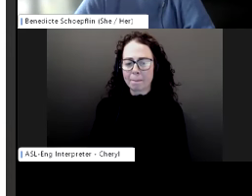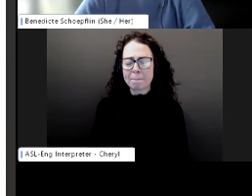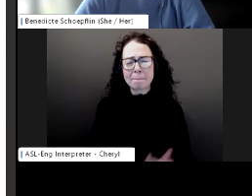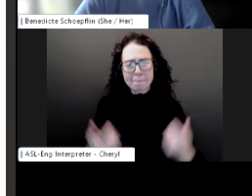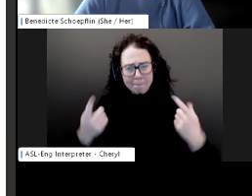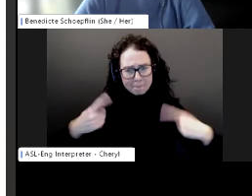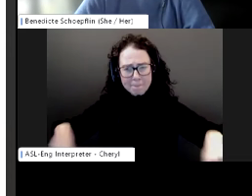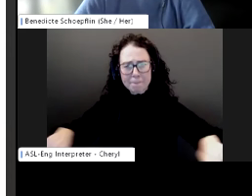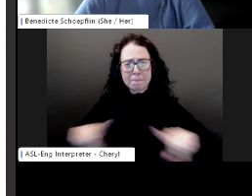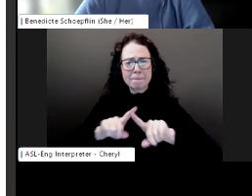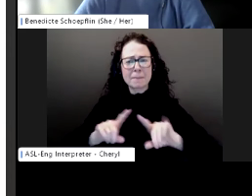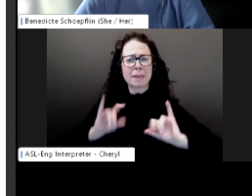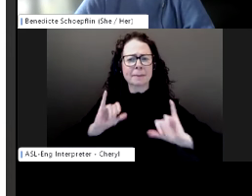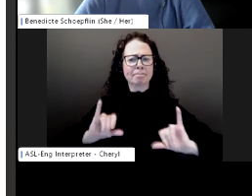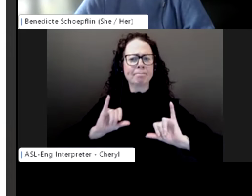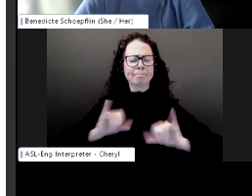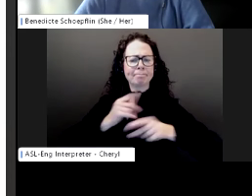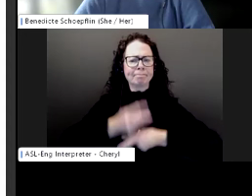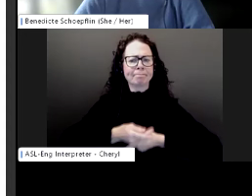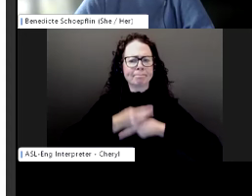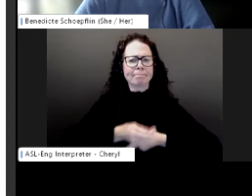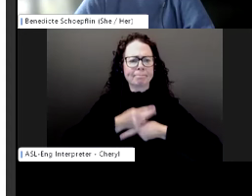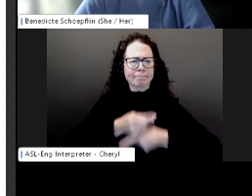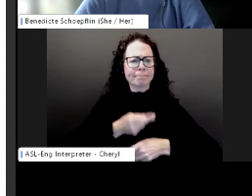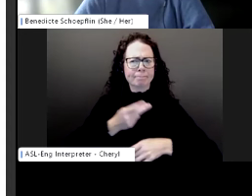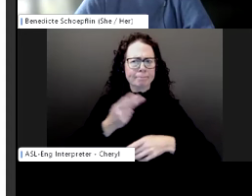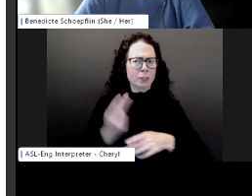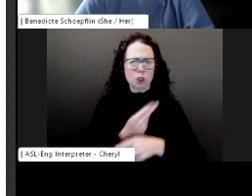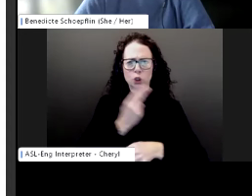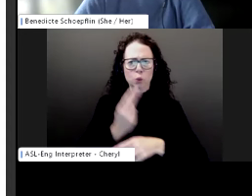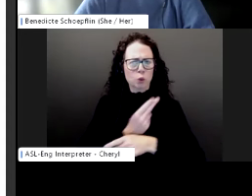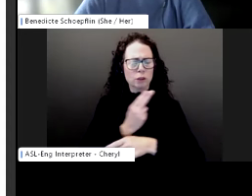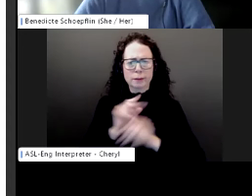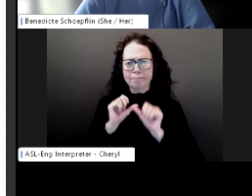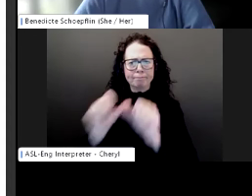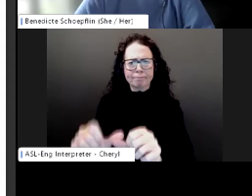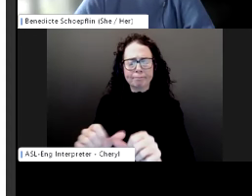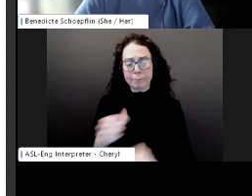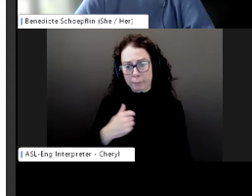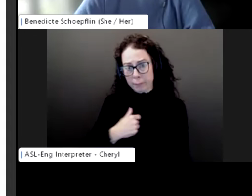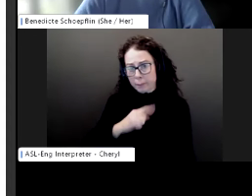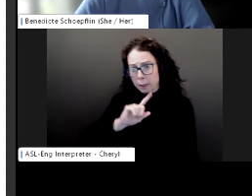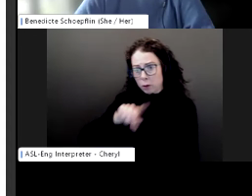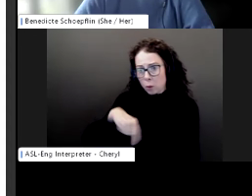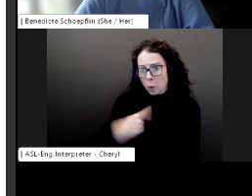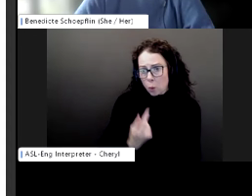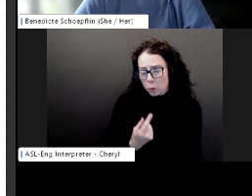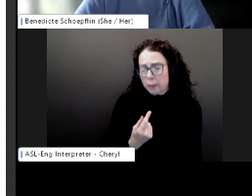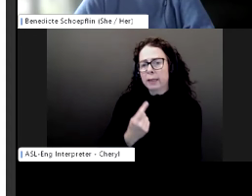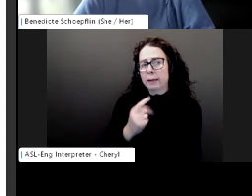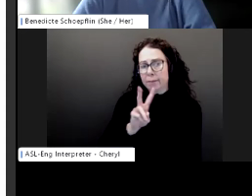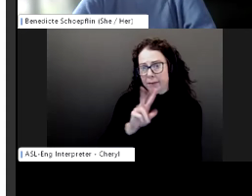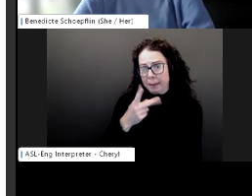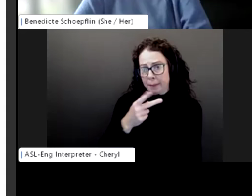why we should be using one. I use VPNs only for non-sensitive stuff.